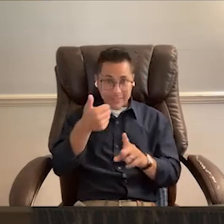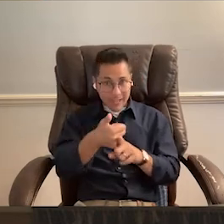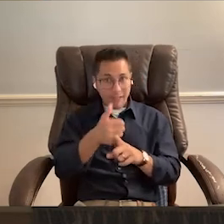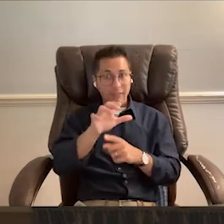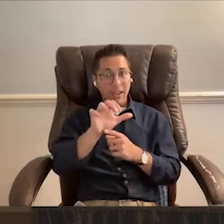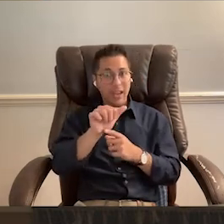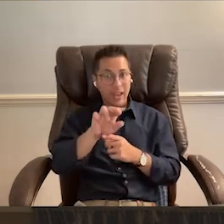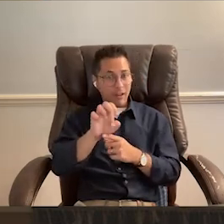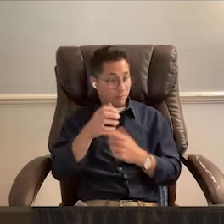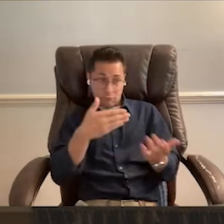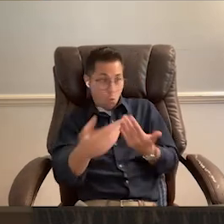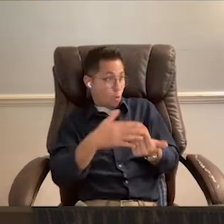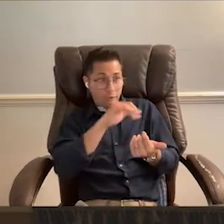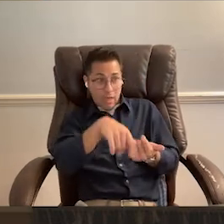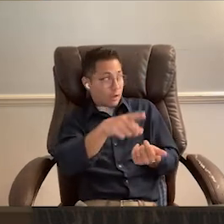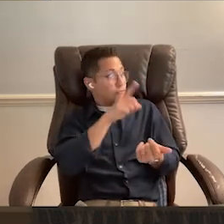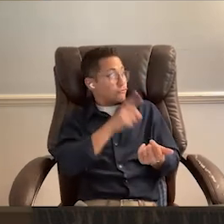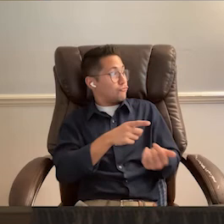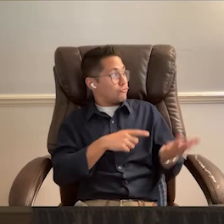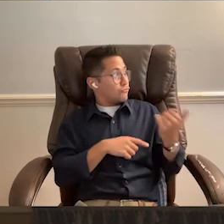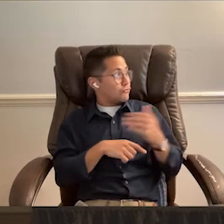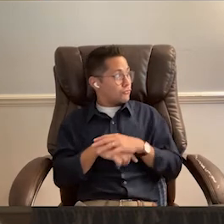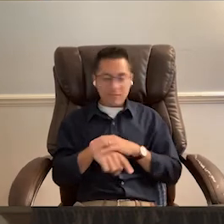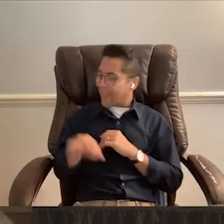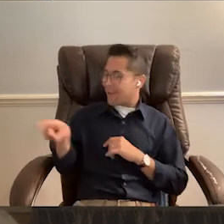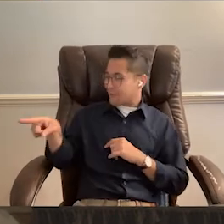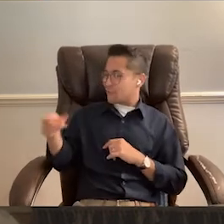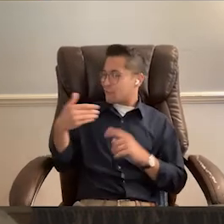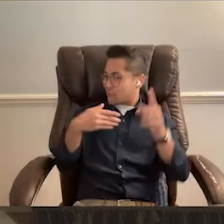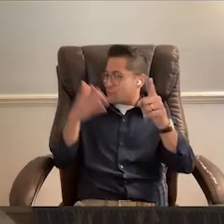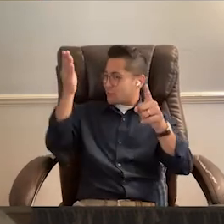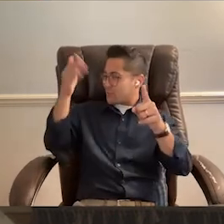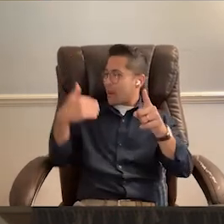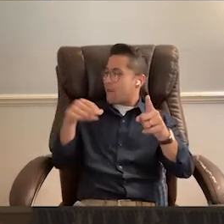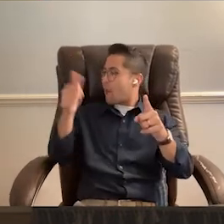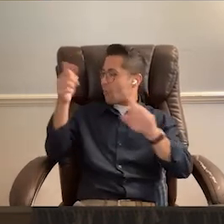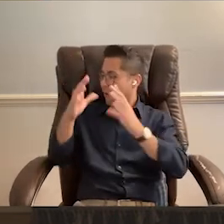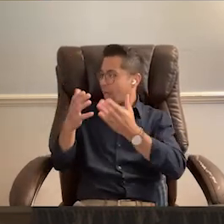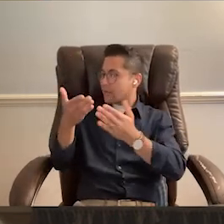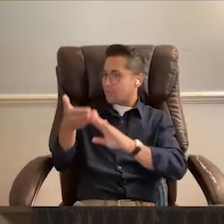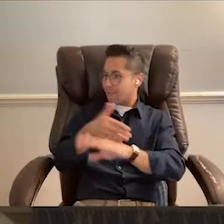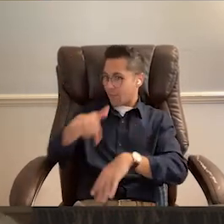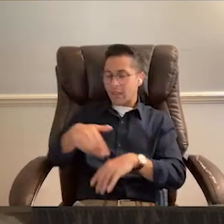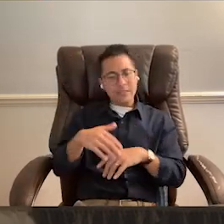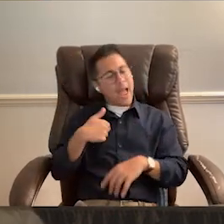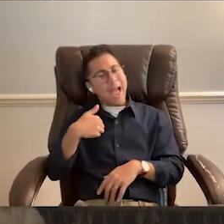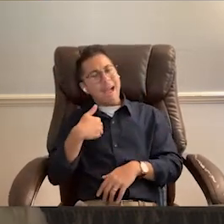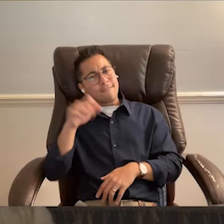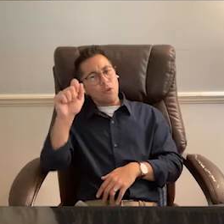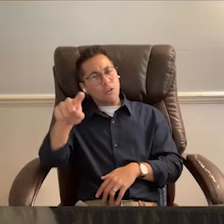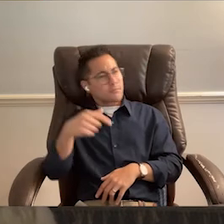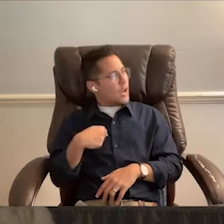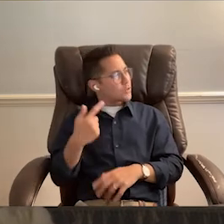I just need information on it. On something- self-care? Huh? On self-care? Whatever it is that. She had another